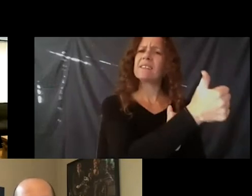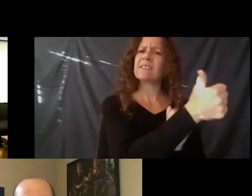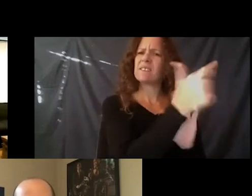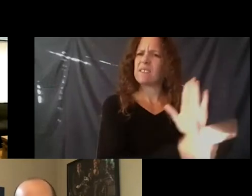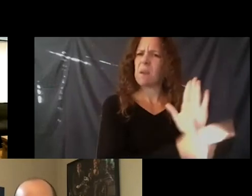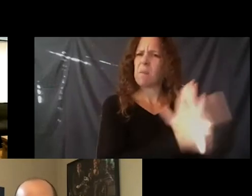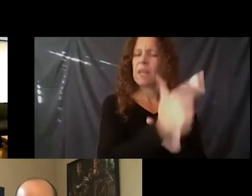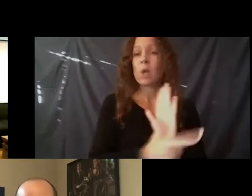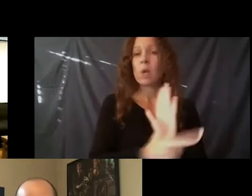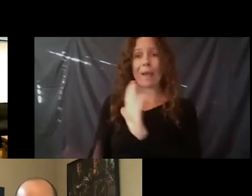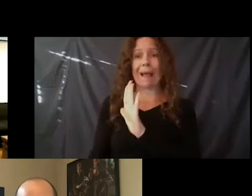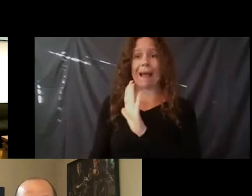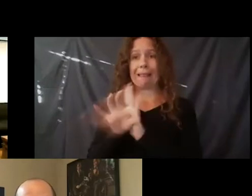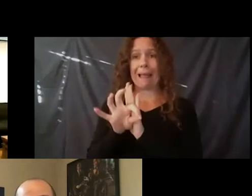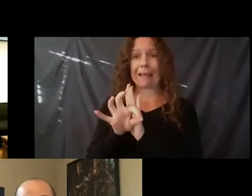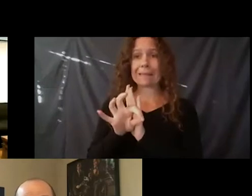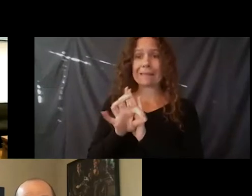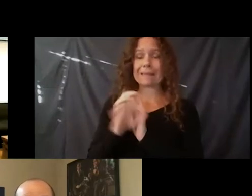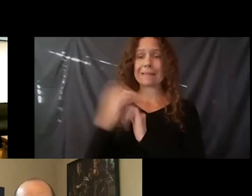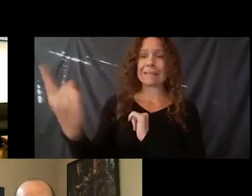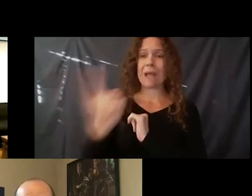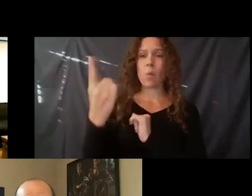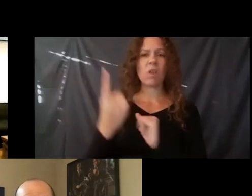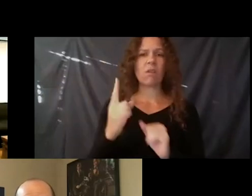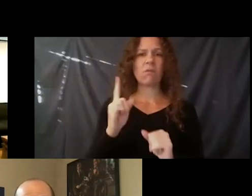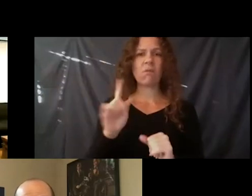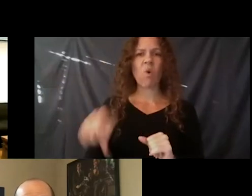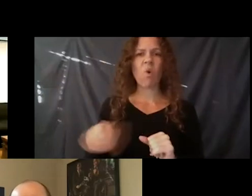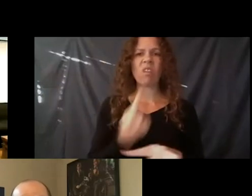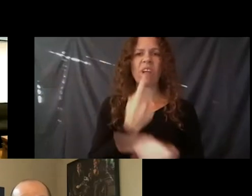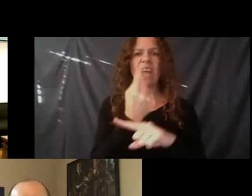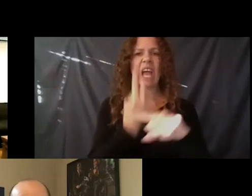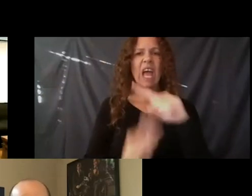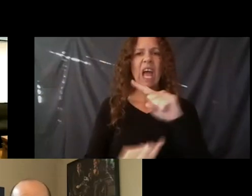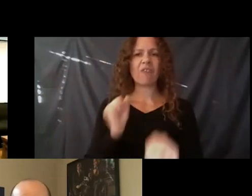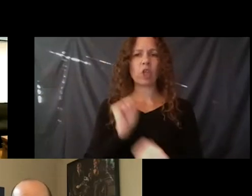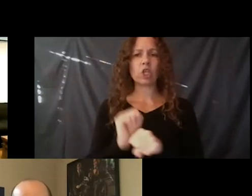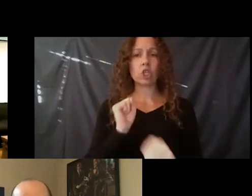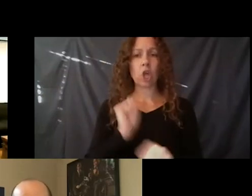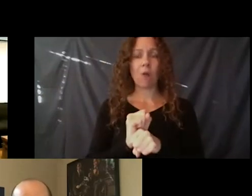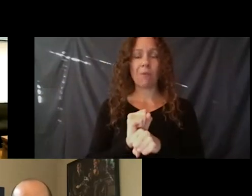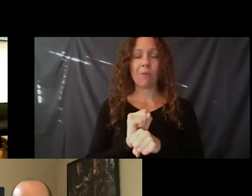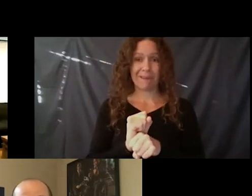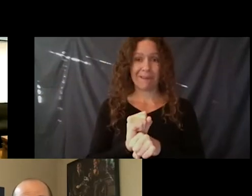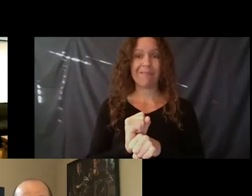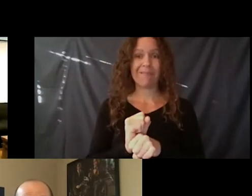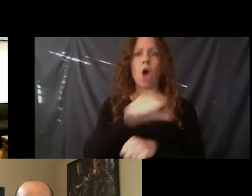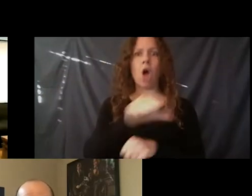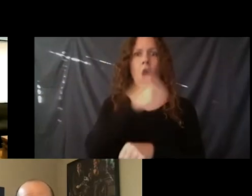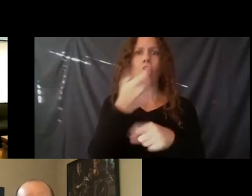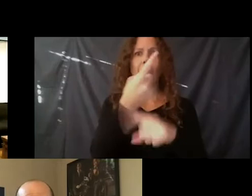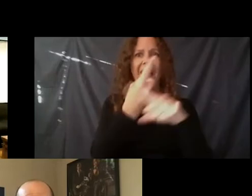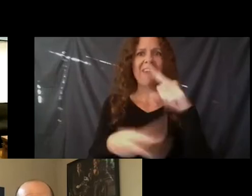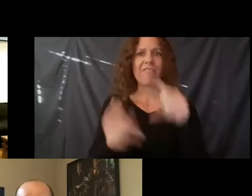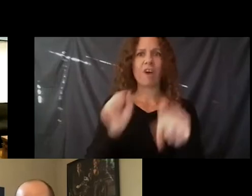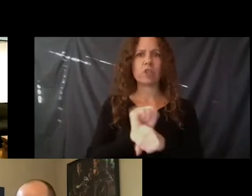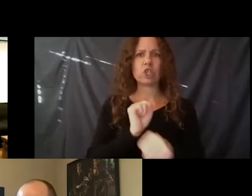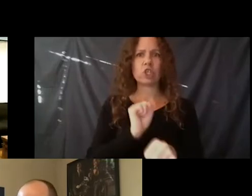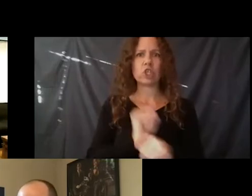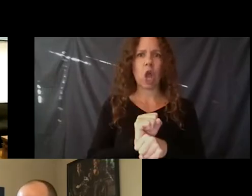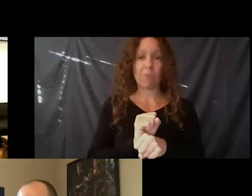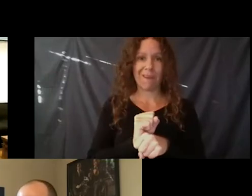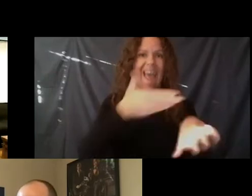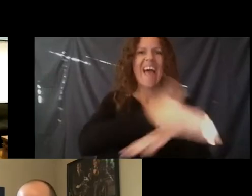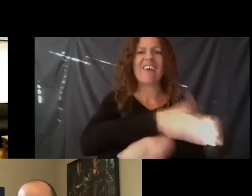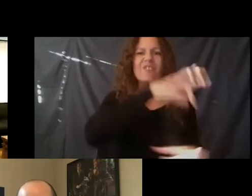done half of the job. The rest of the job happens after election day. We have to do two things.